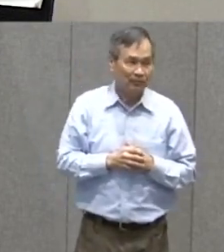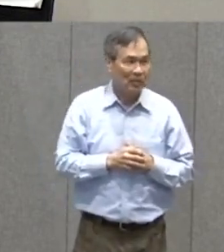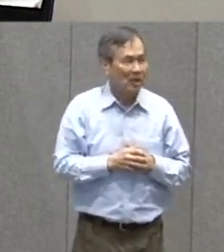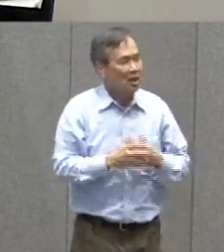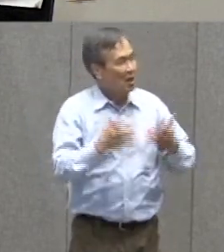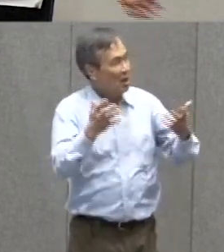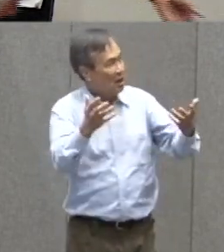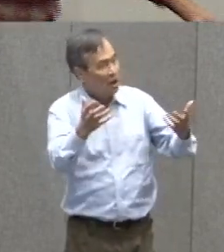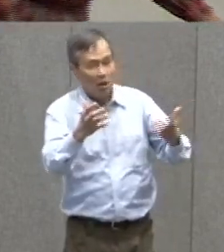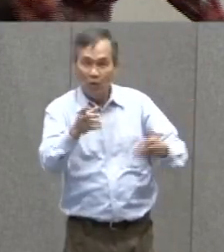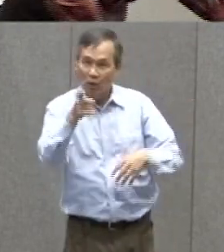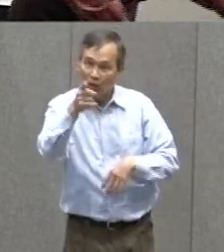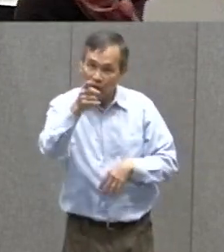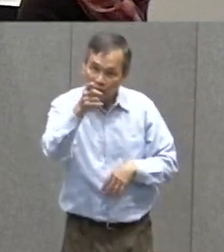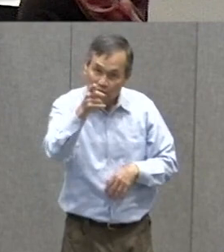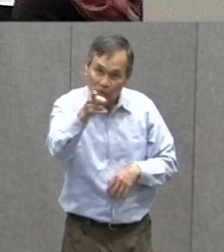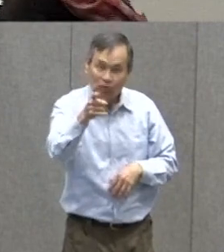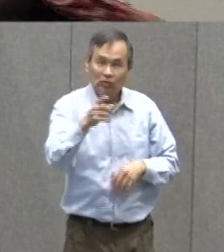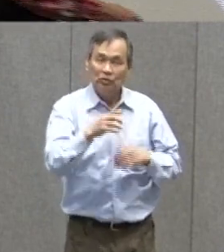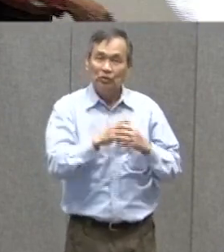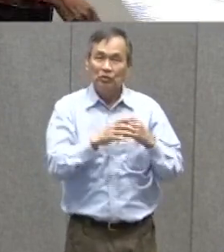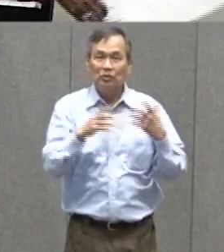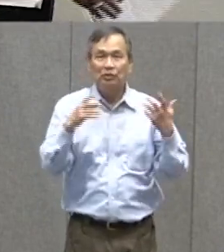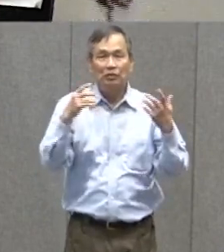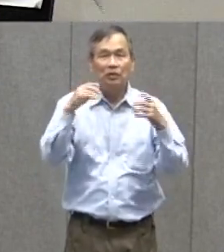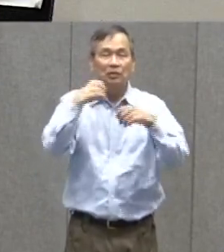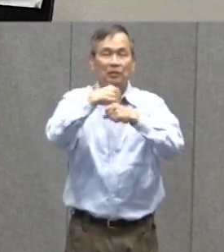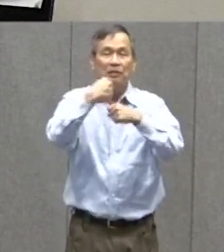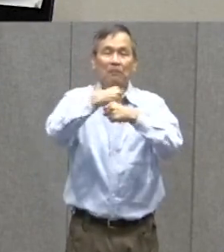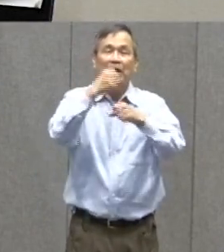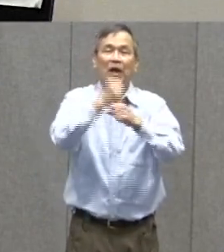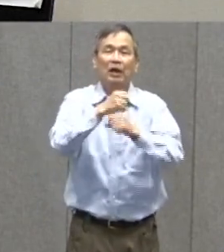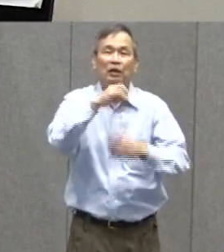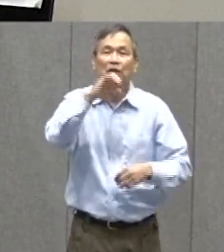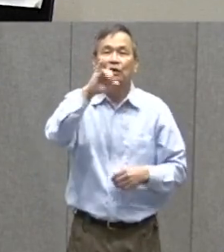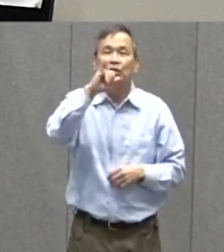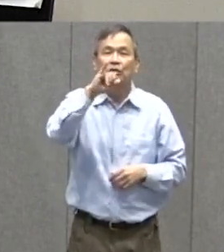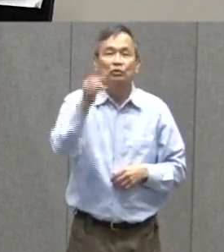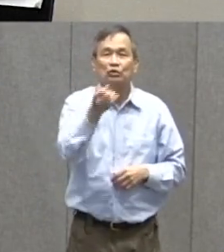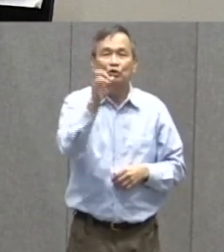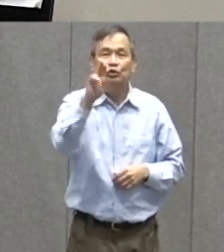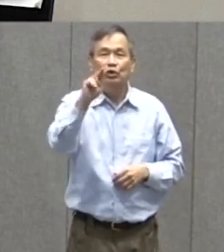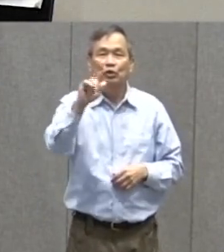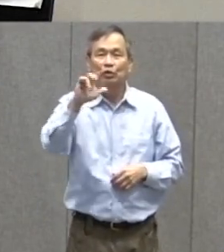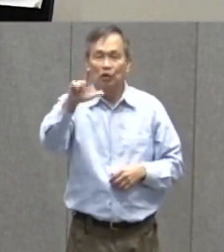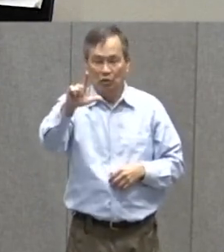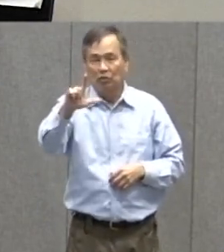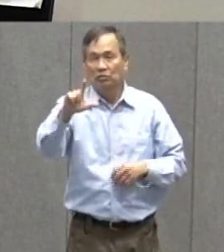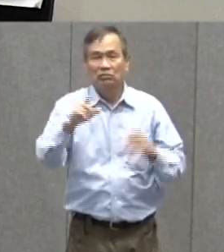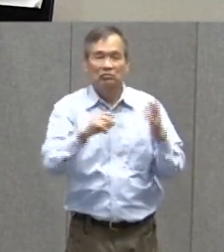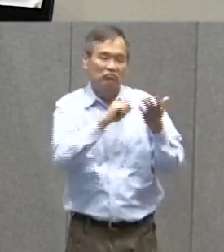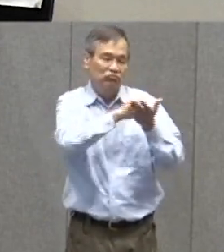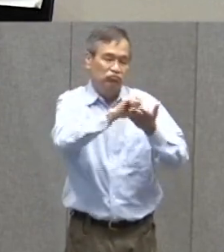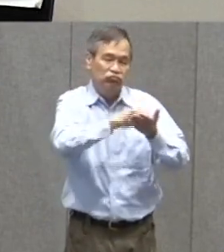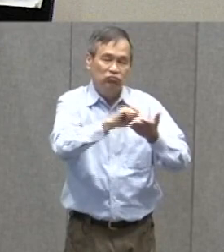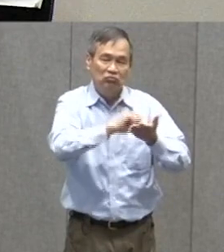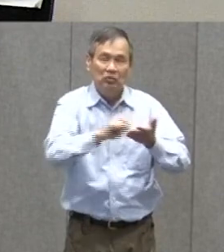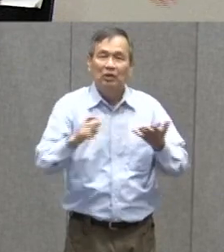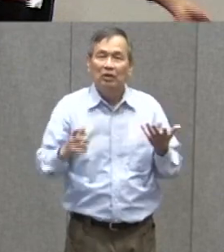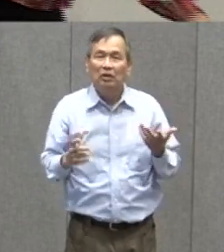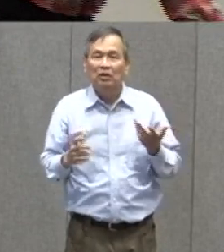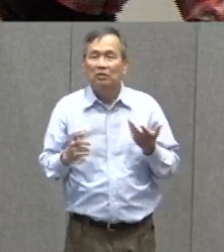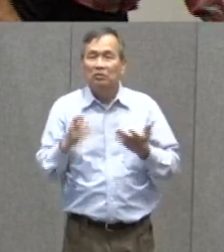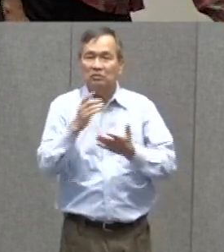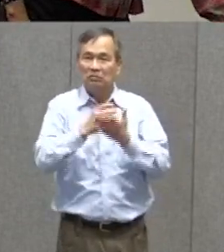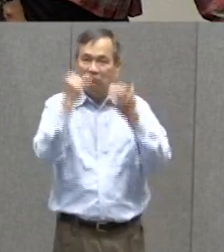I want you to leave you with a journal entry prompts. There's 2 of them, okay, or several, 3